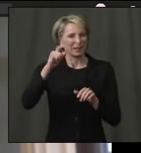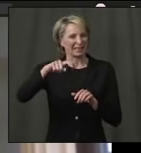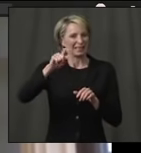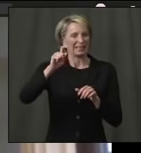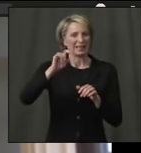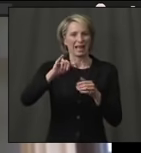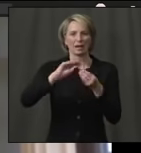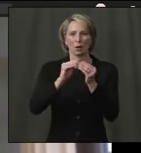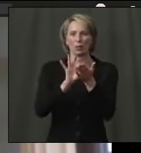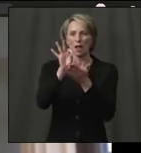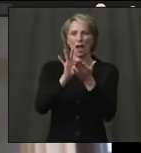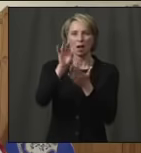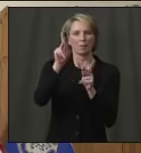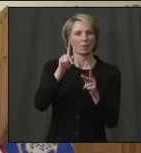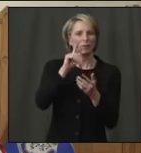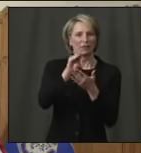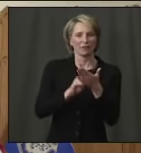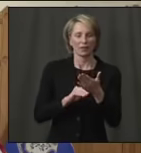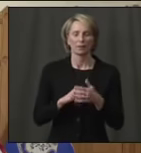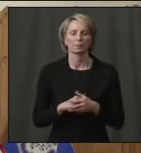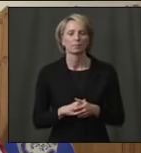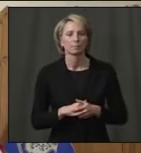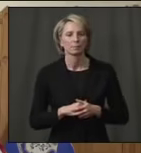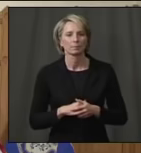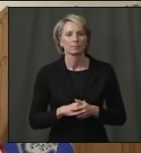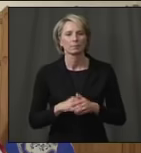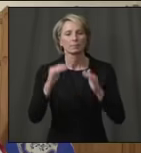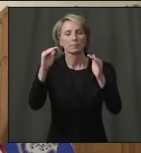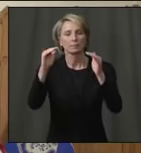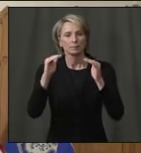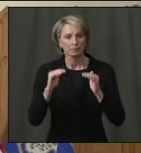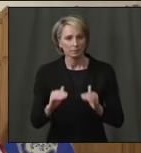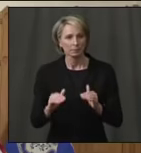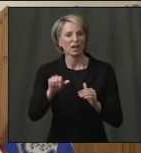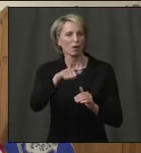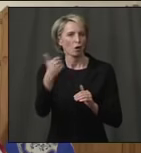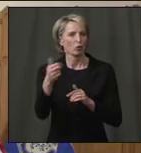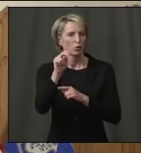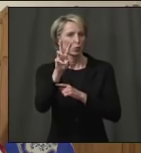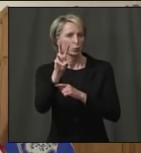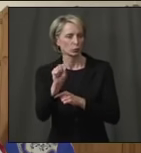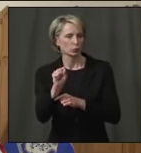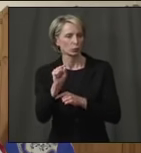out. Move along next to Hearst, Connecticut Media.